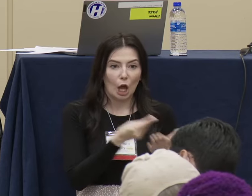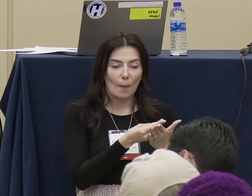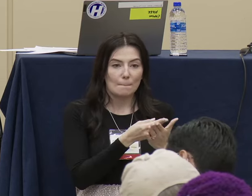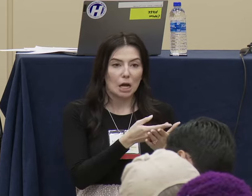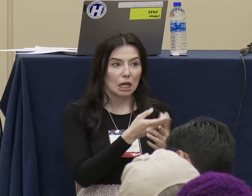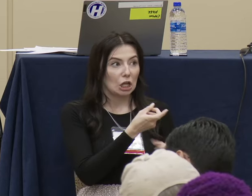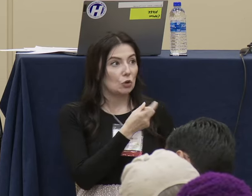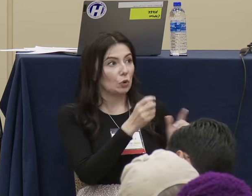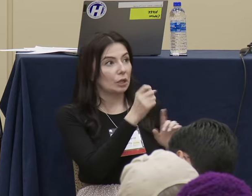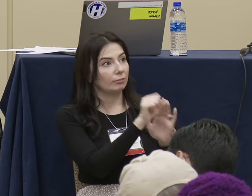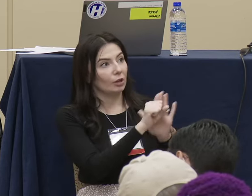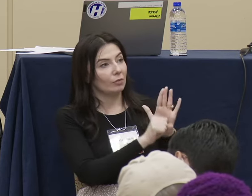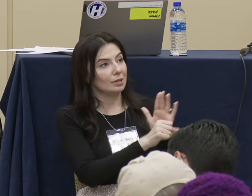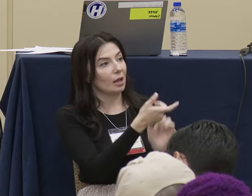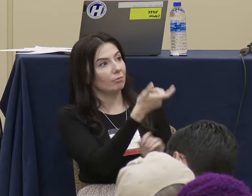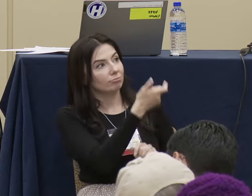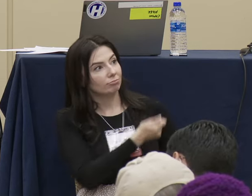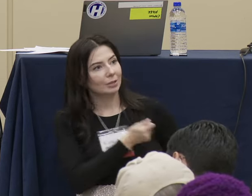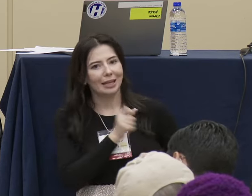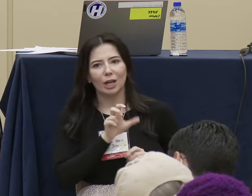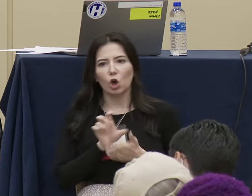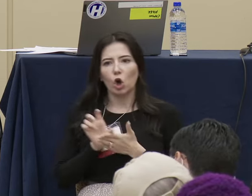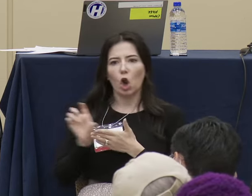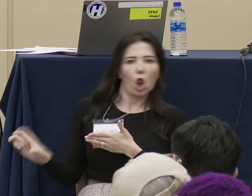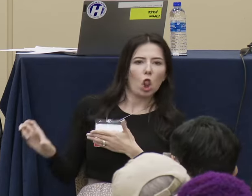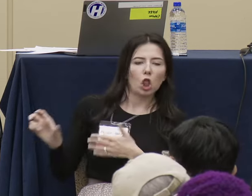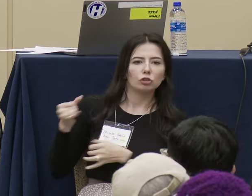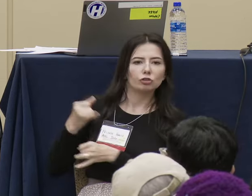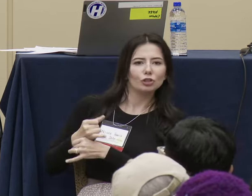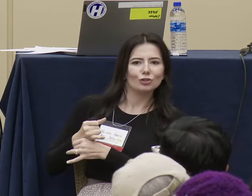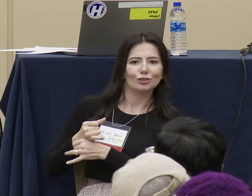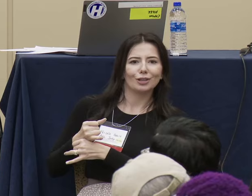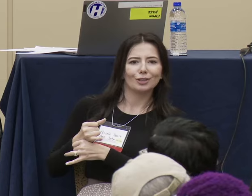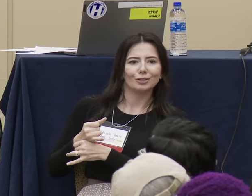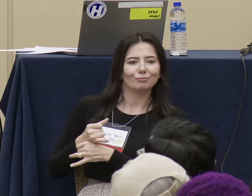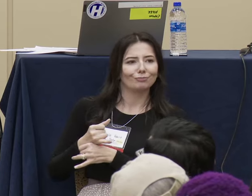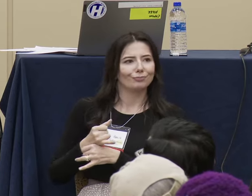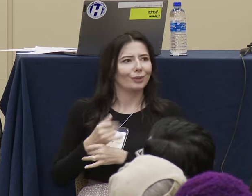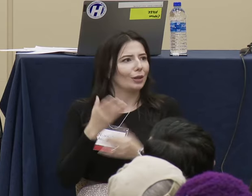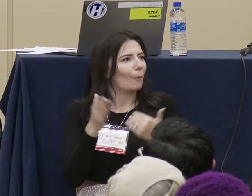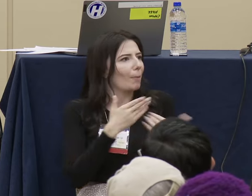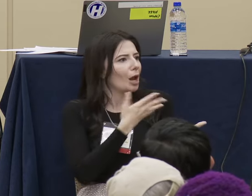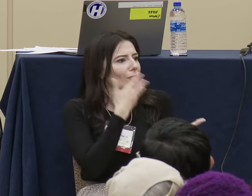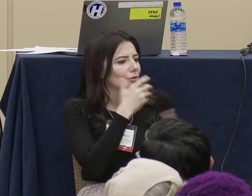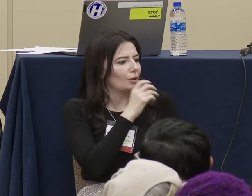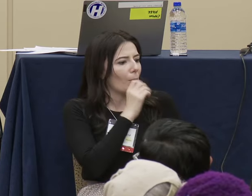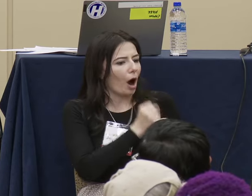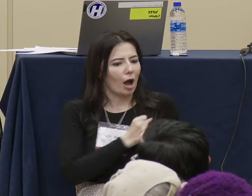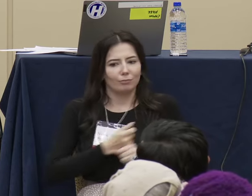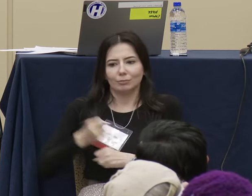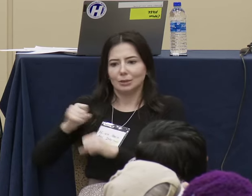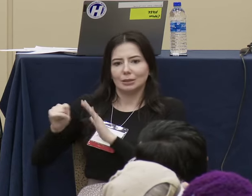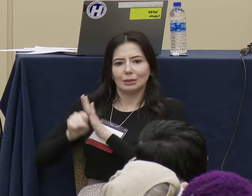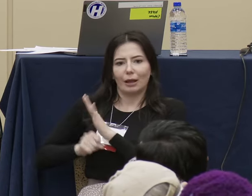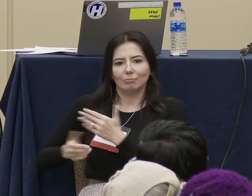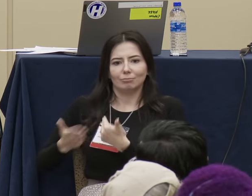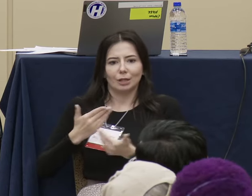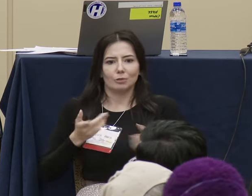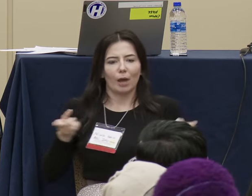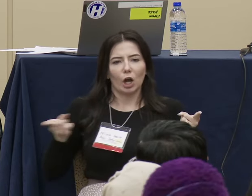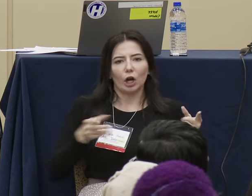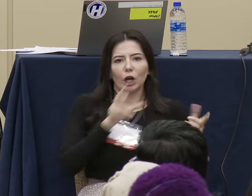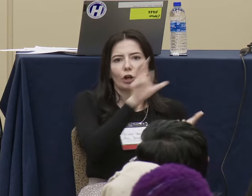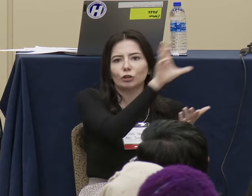get disability benefits and you live in a institution, whether it's private or state. So people often think about privatization,